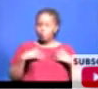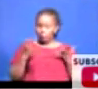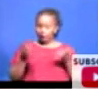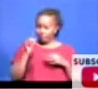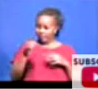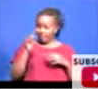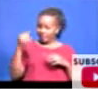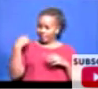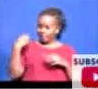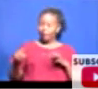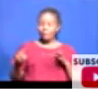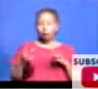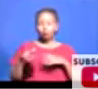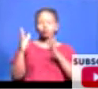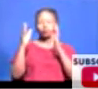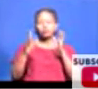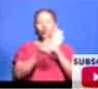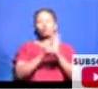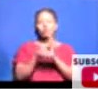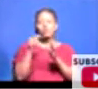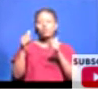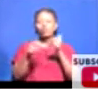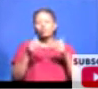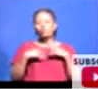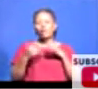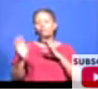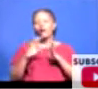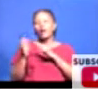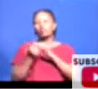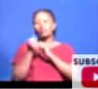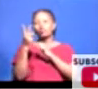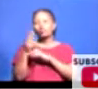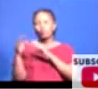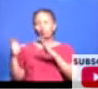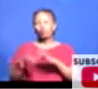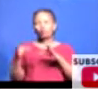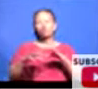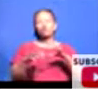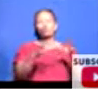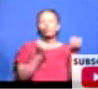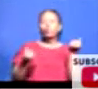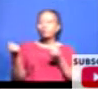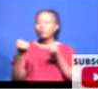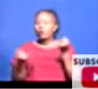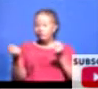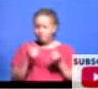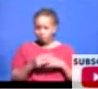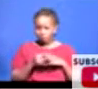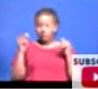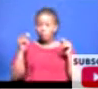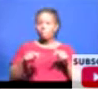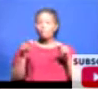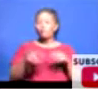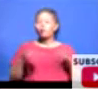rules, which will cover about 12 categories of vehicles. And so today really is a